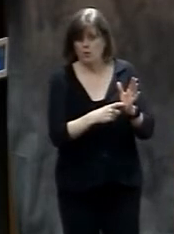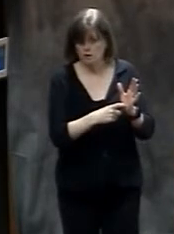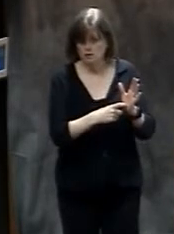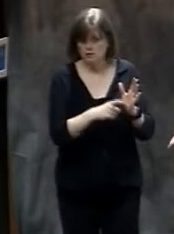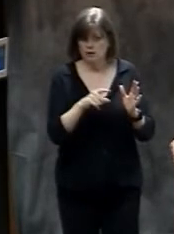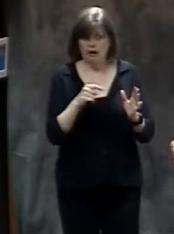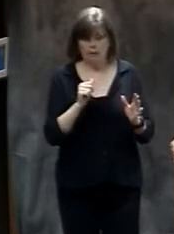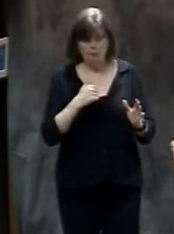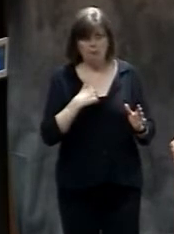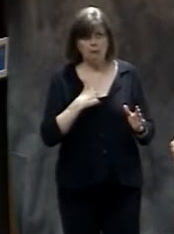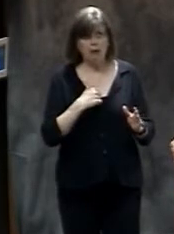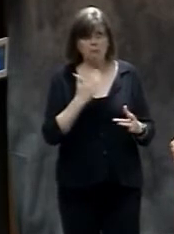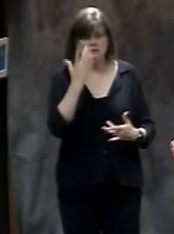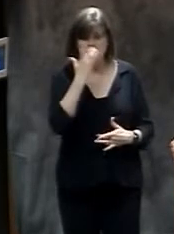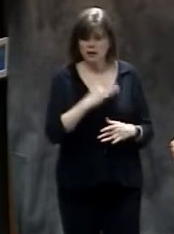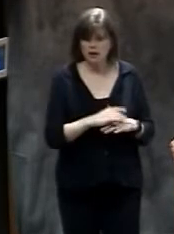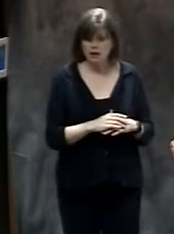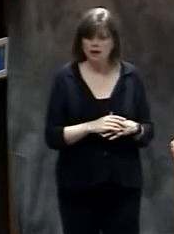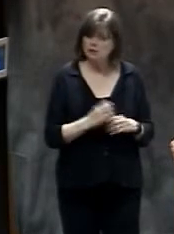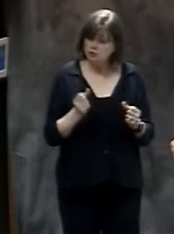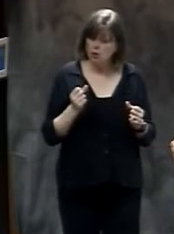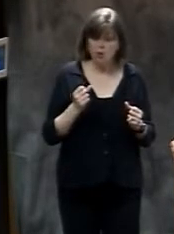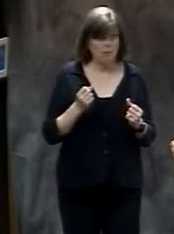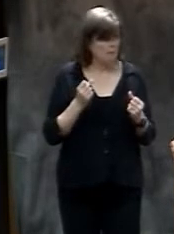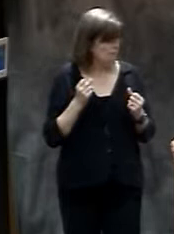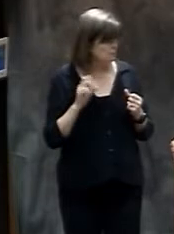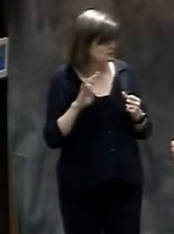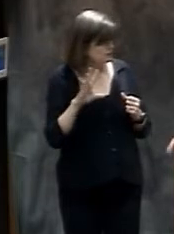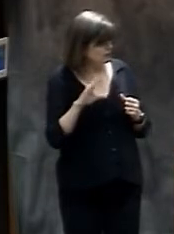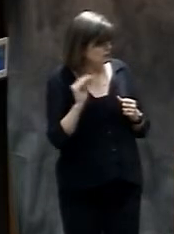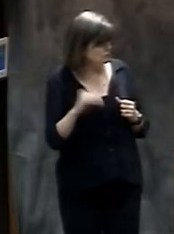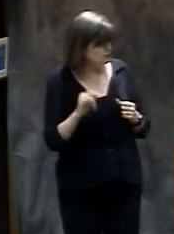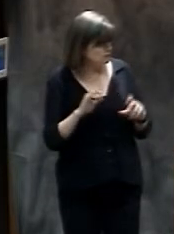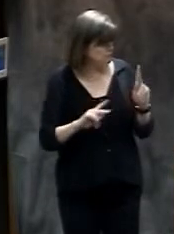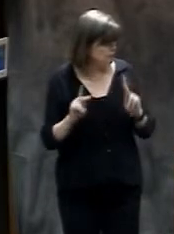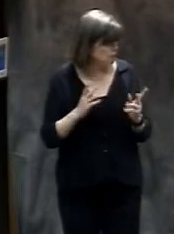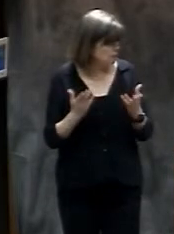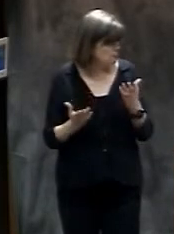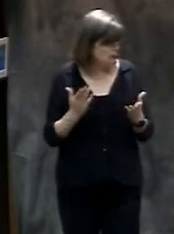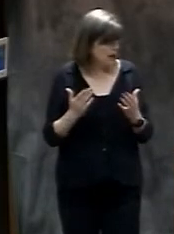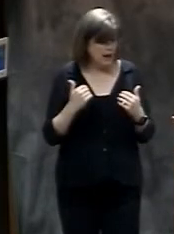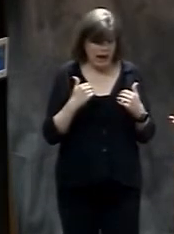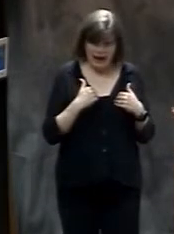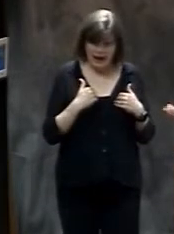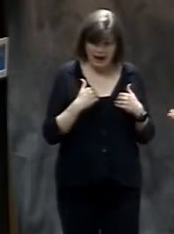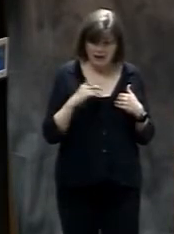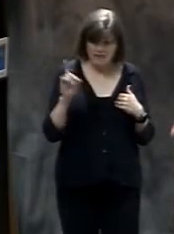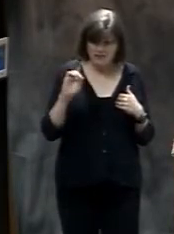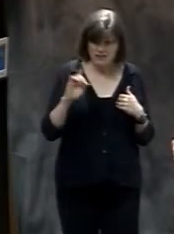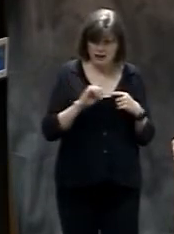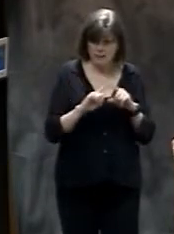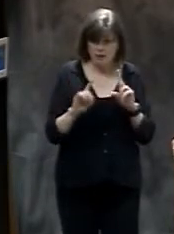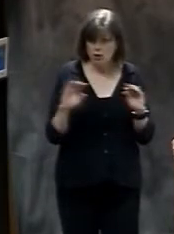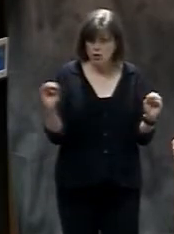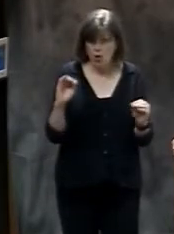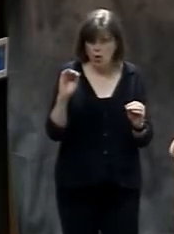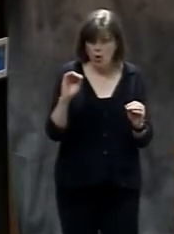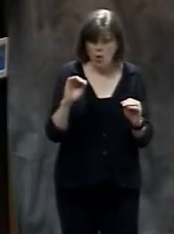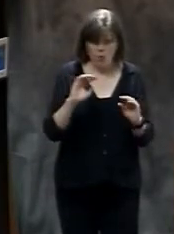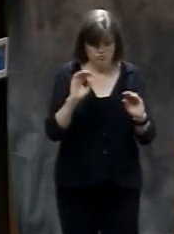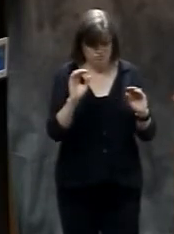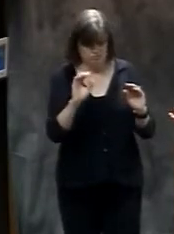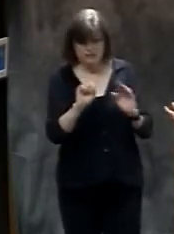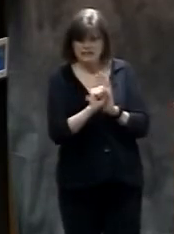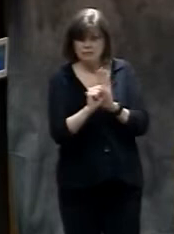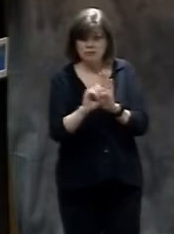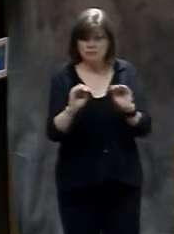may not have symptoms. It makes it very difficult epidemiologically to track these cases when you have 3/4 of the population not